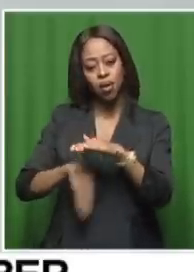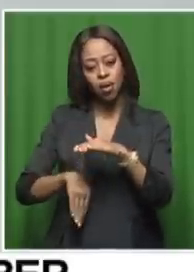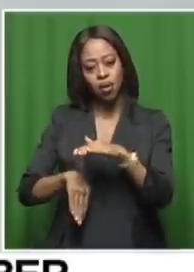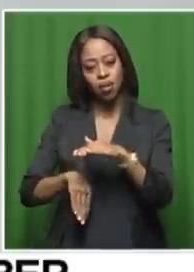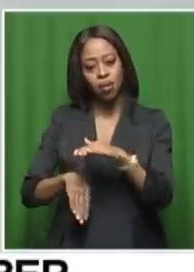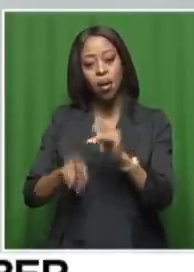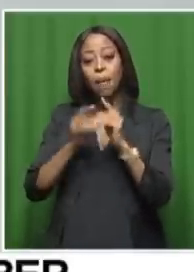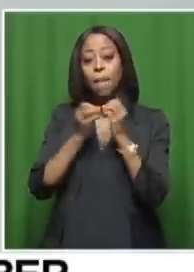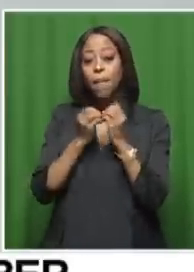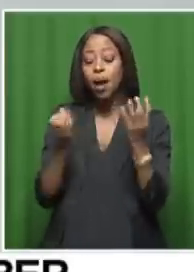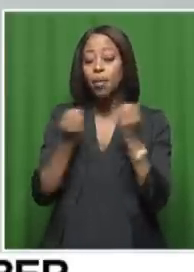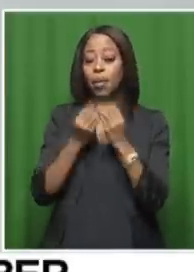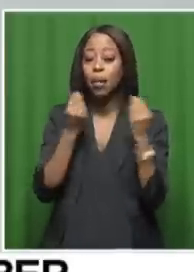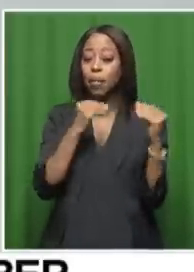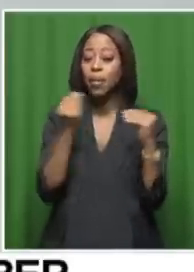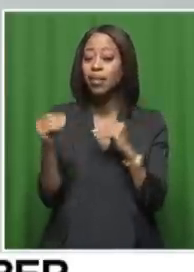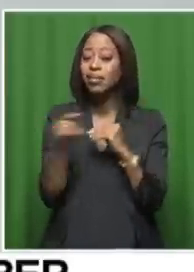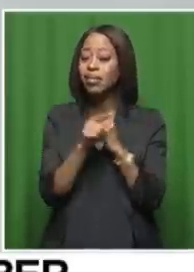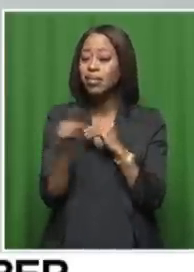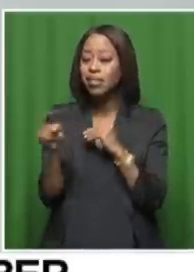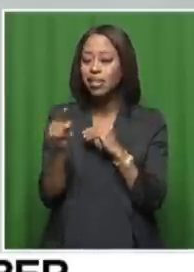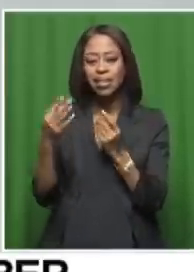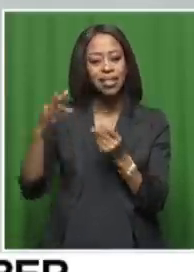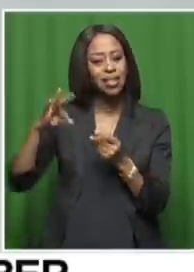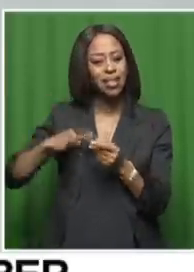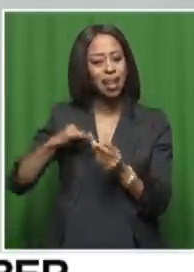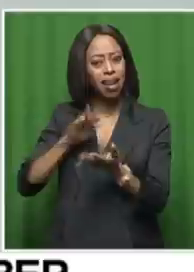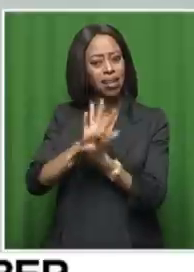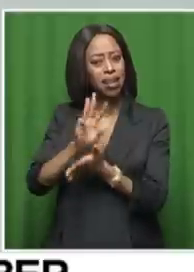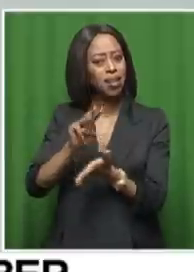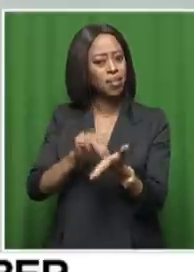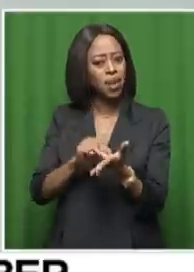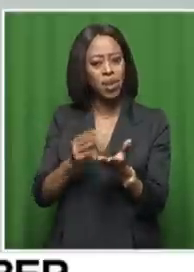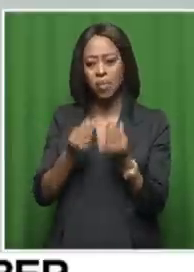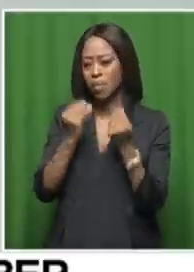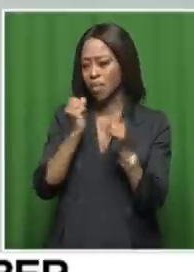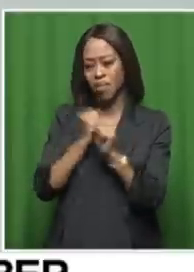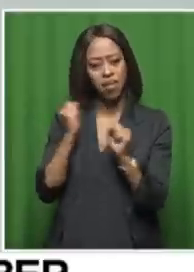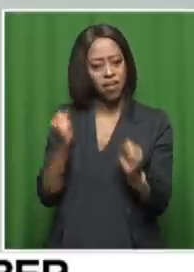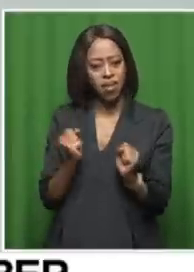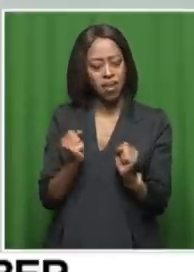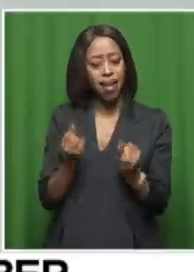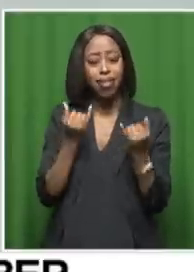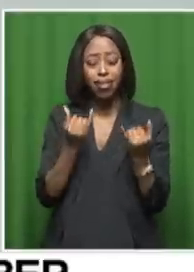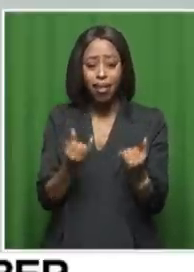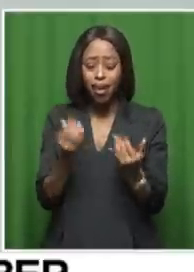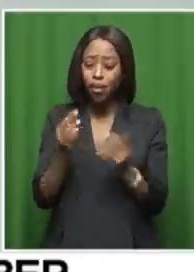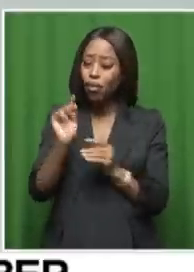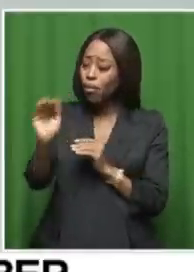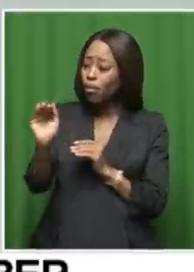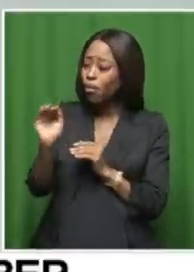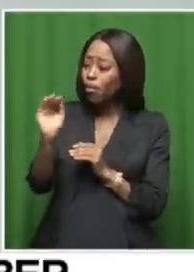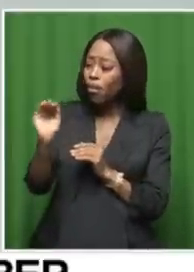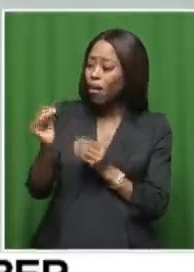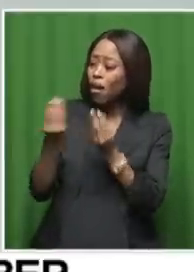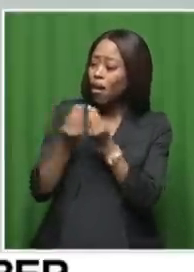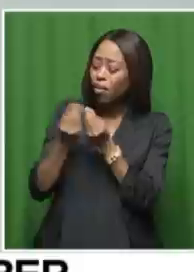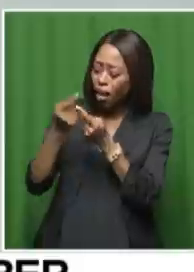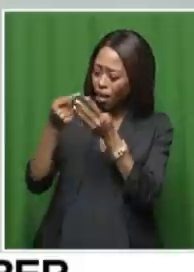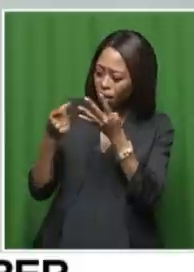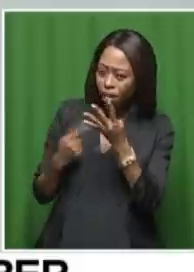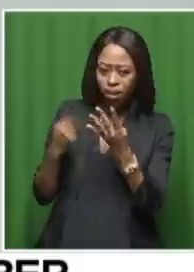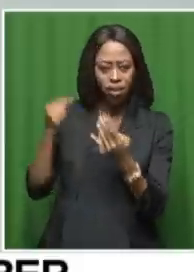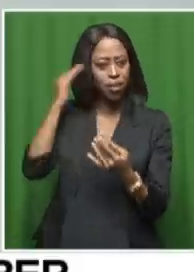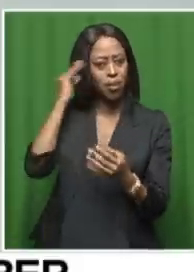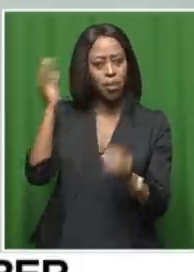our cooperatives, they operate at a very micro scale. And now to continue asking for things that are not